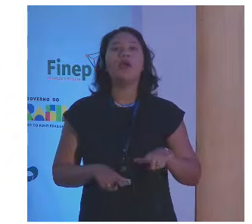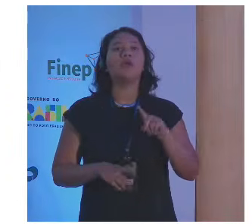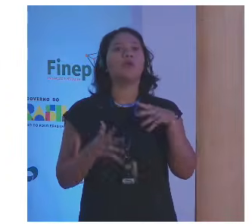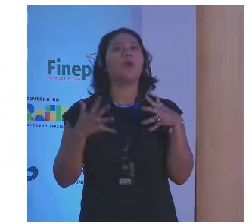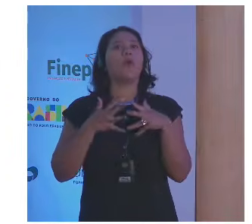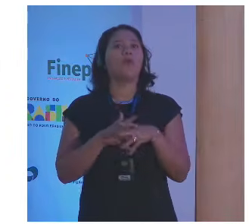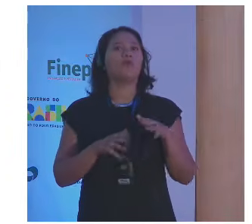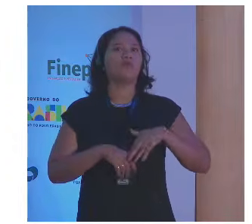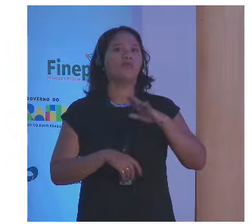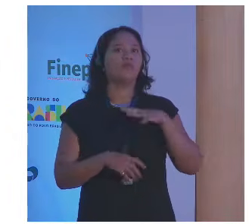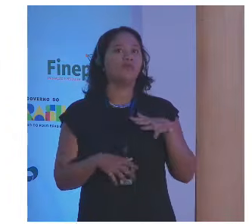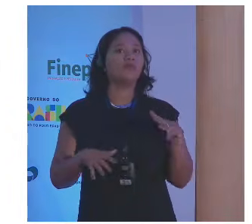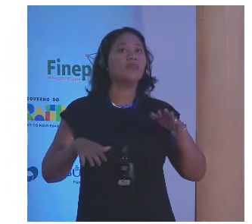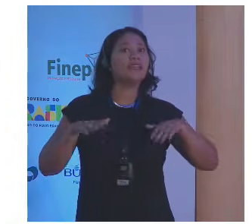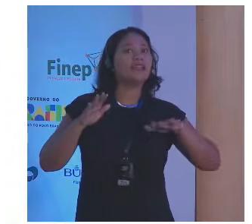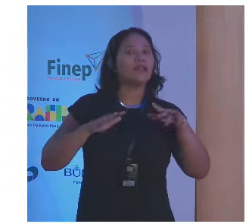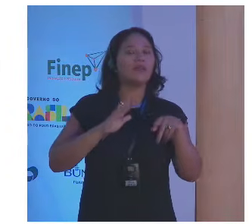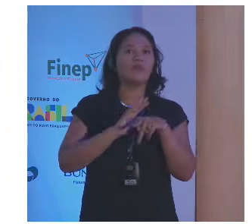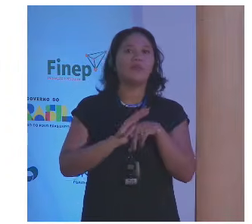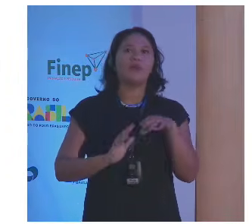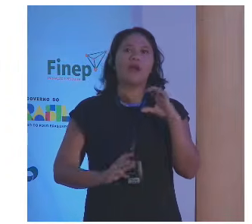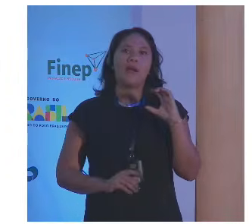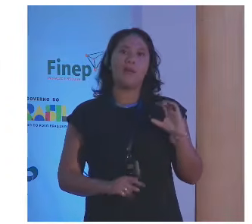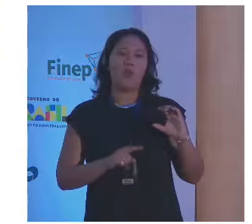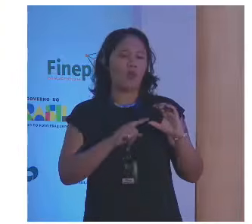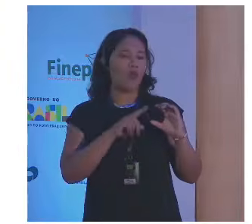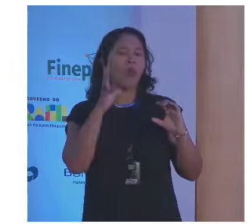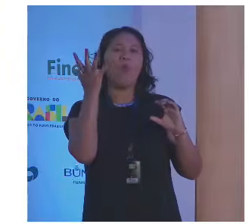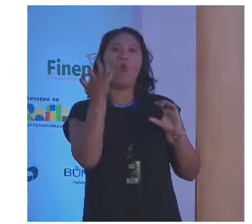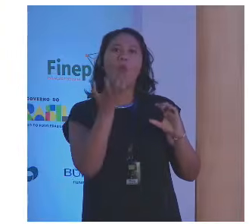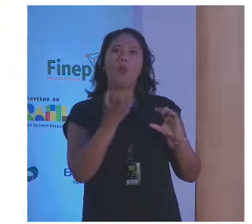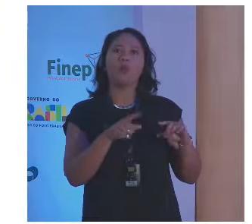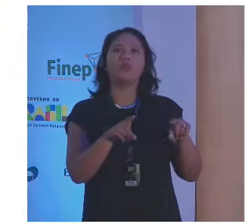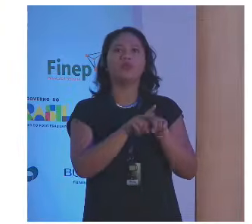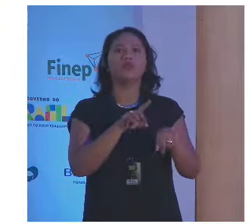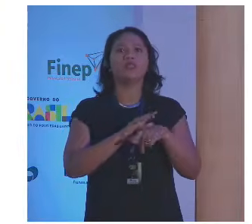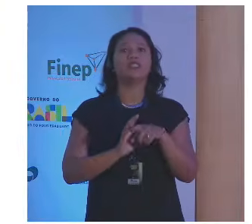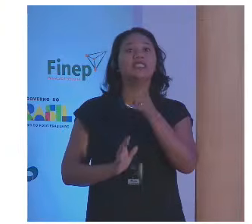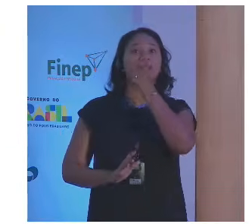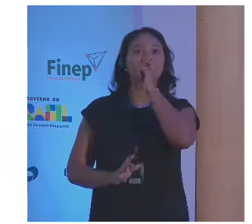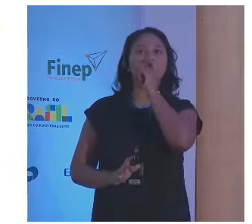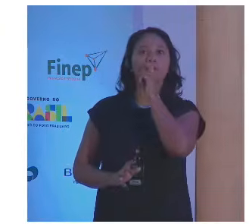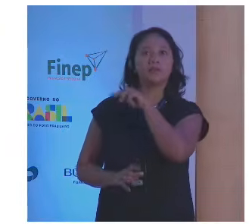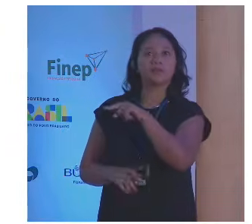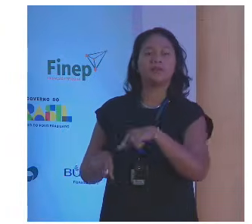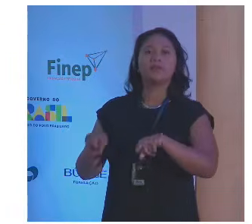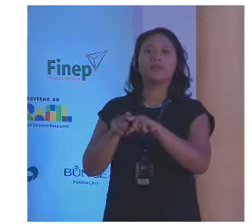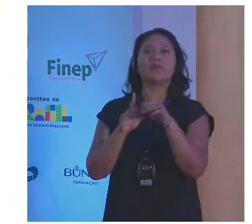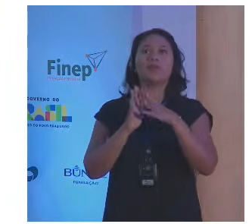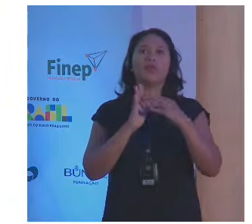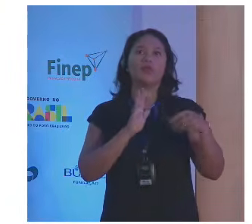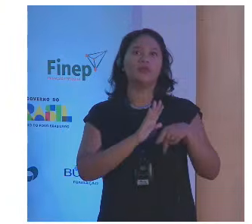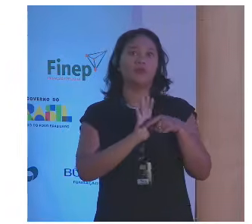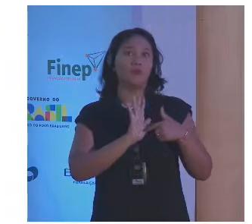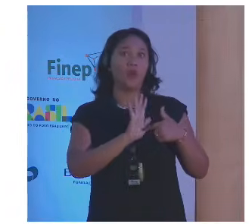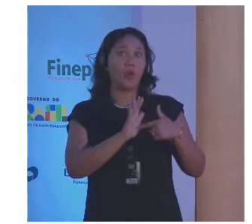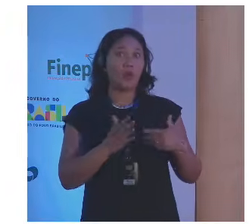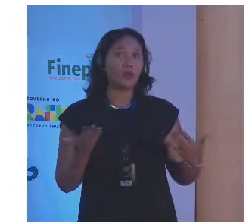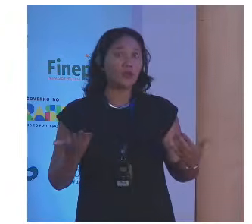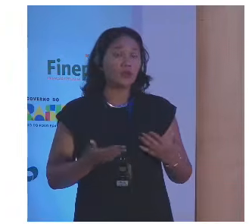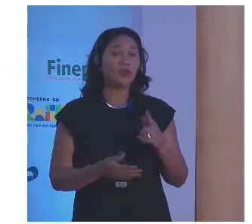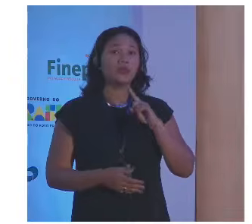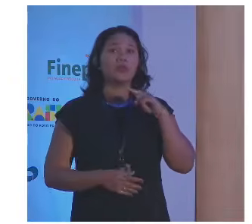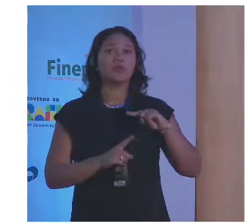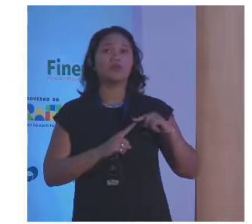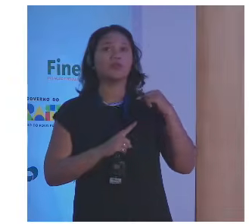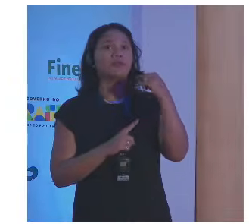on carbon dioxide largely and the ice volume, and the models indicate now that the next glacial